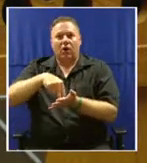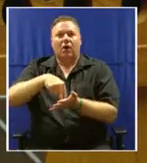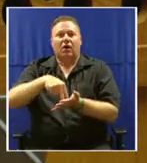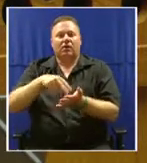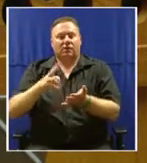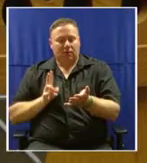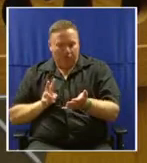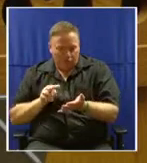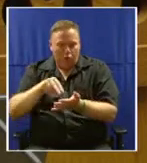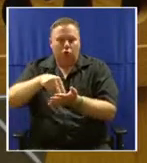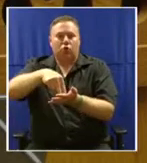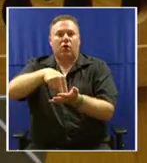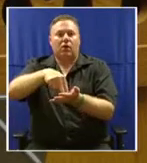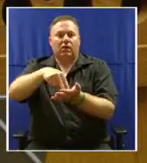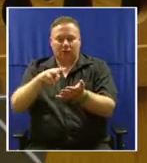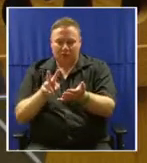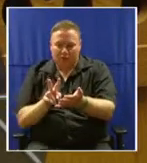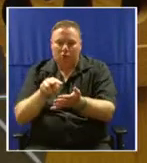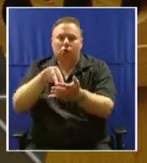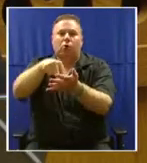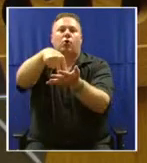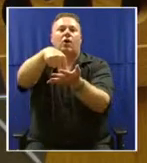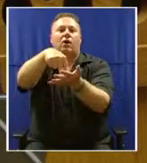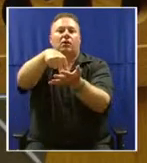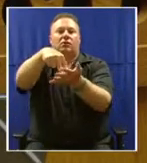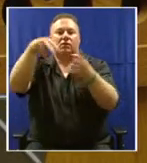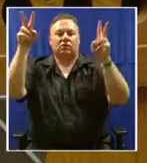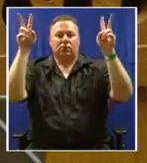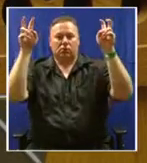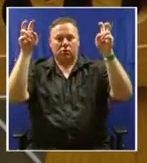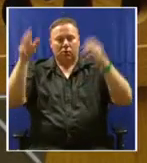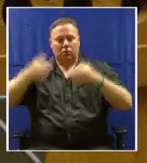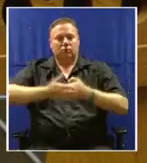I rise, and I rise. Close quotes.